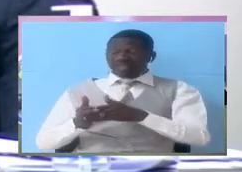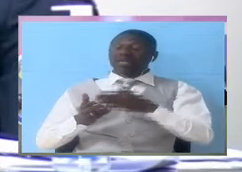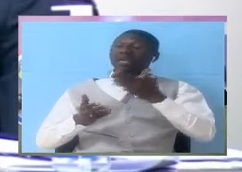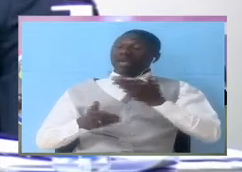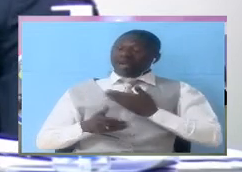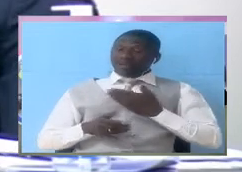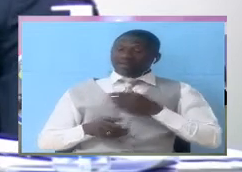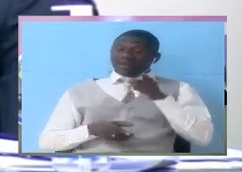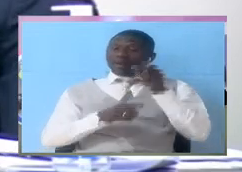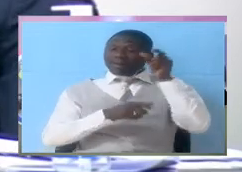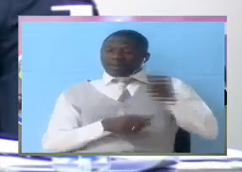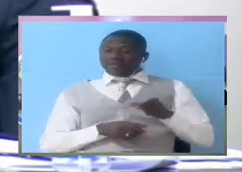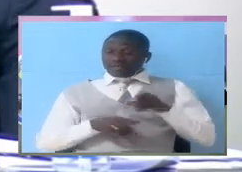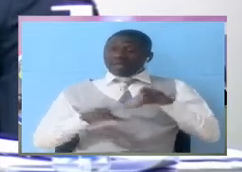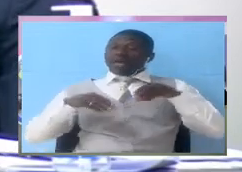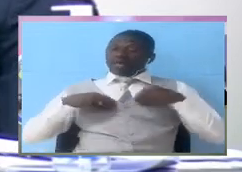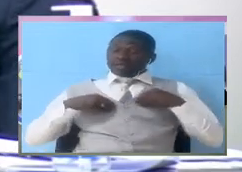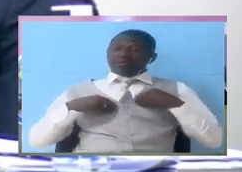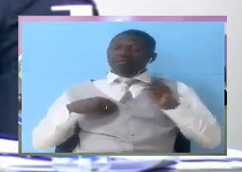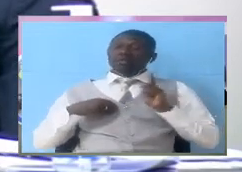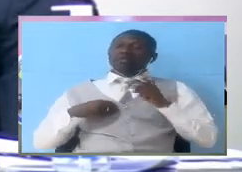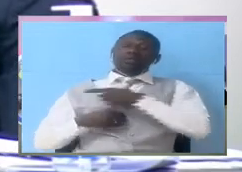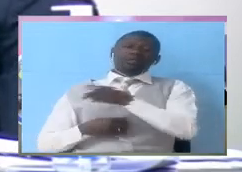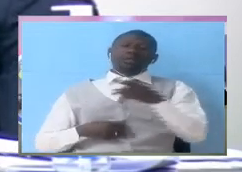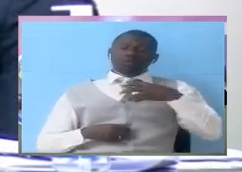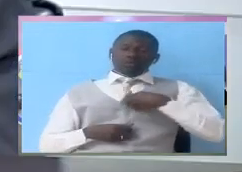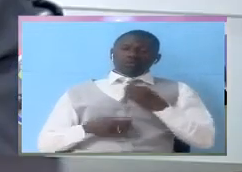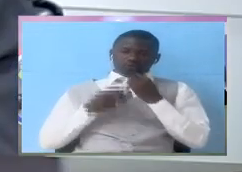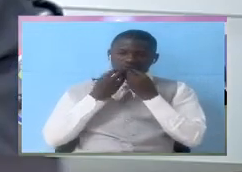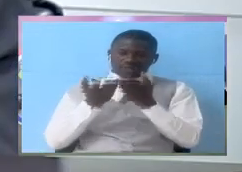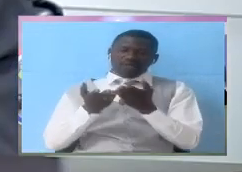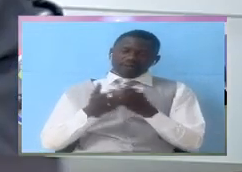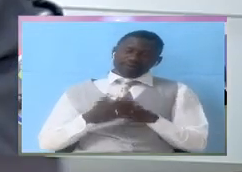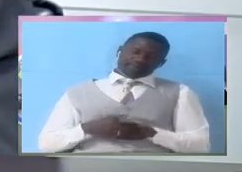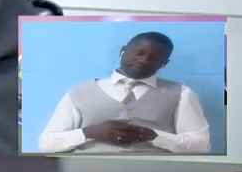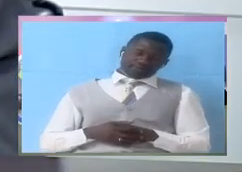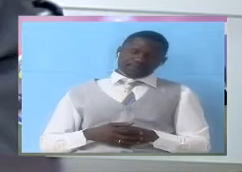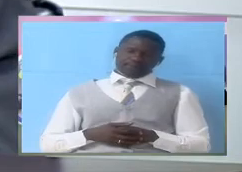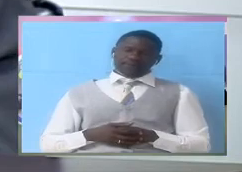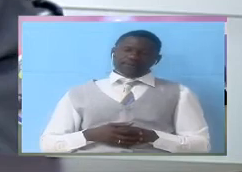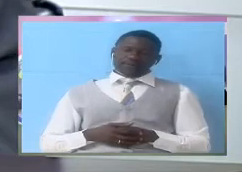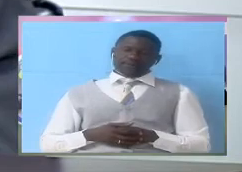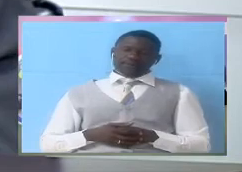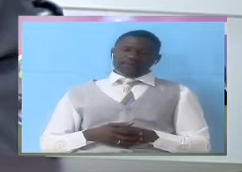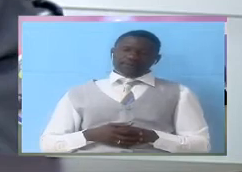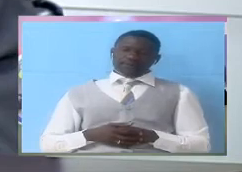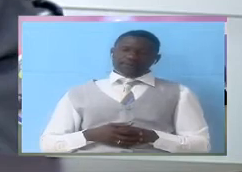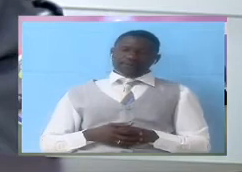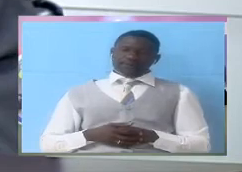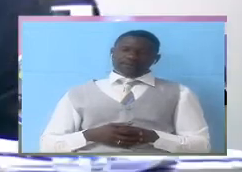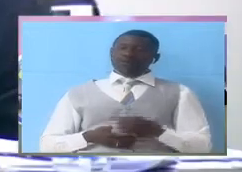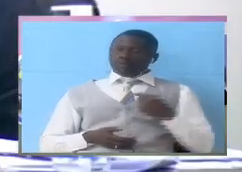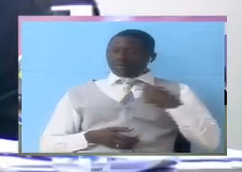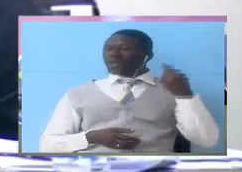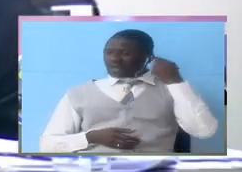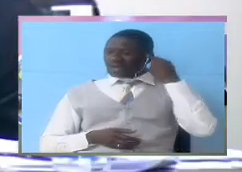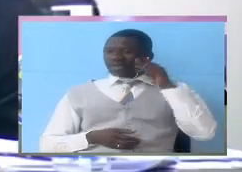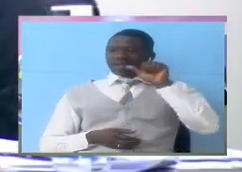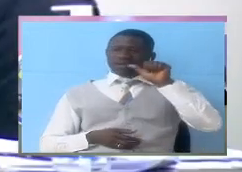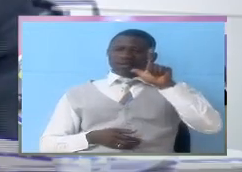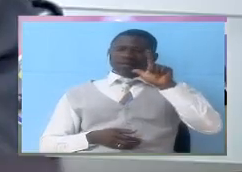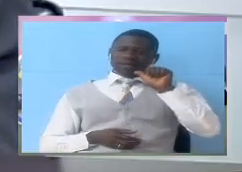xamne borom nanguna wax li nga xamne lu lañ bëgg mu wax. I heard Alhaji Martin. Degna Alhaji Martin. Was he lying or was